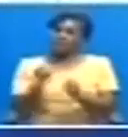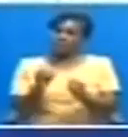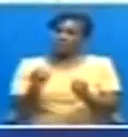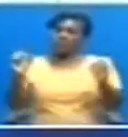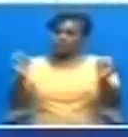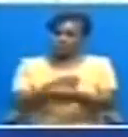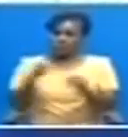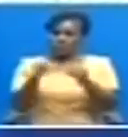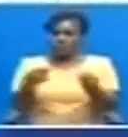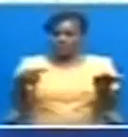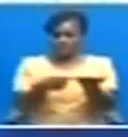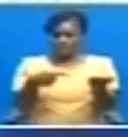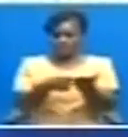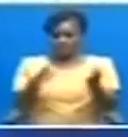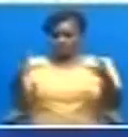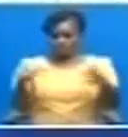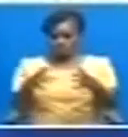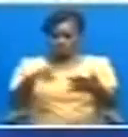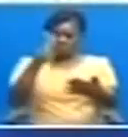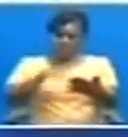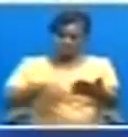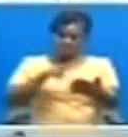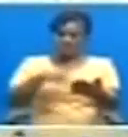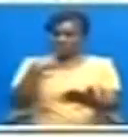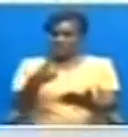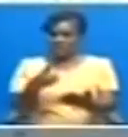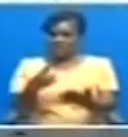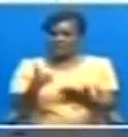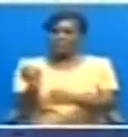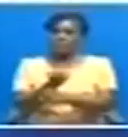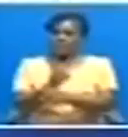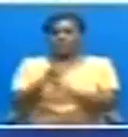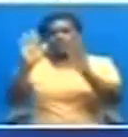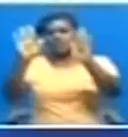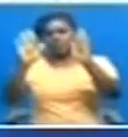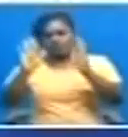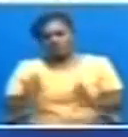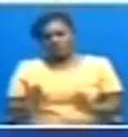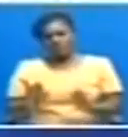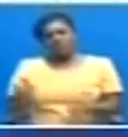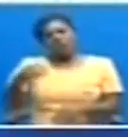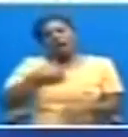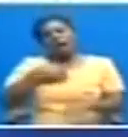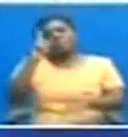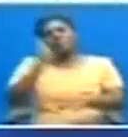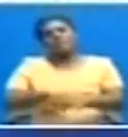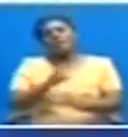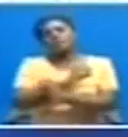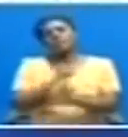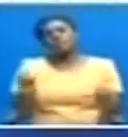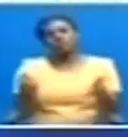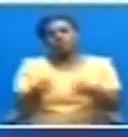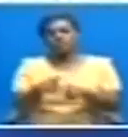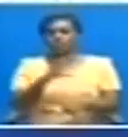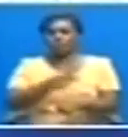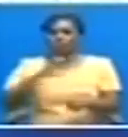our technical staff go through them, tell us exactly which minutes is relevant to what we're discussing, because we don't have time as a committee.